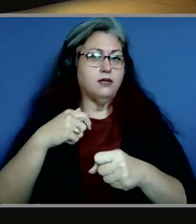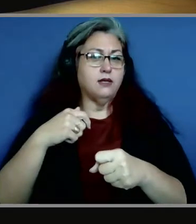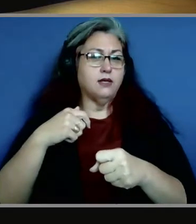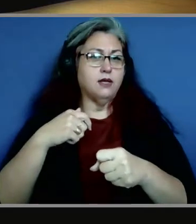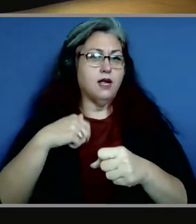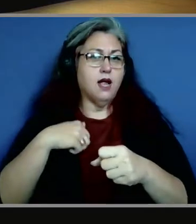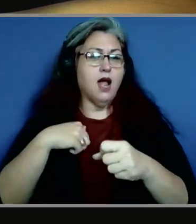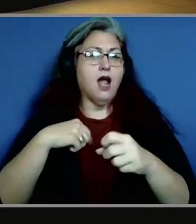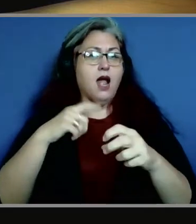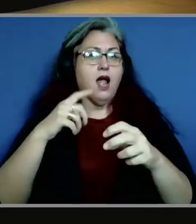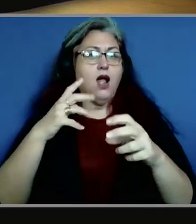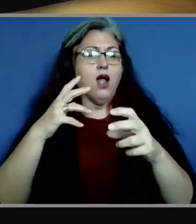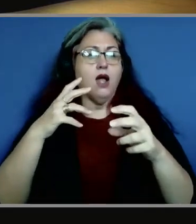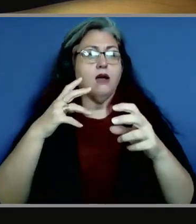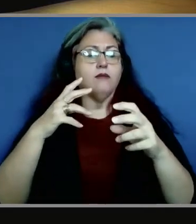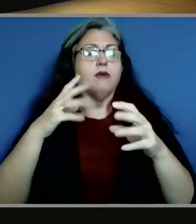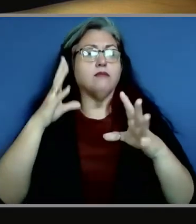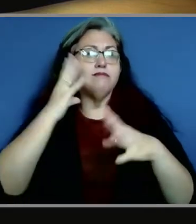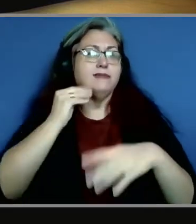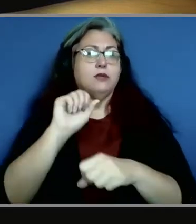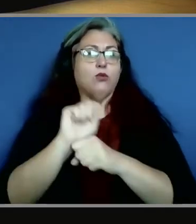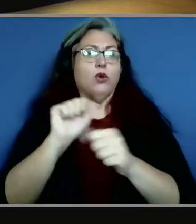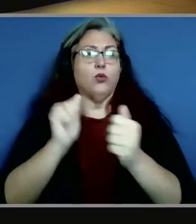with disabilities